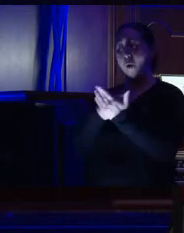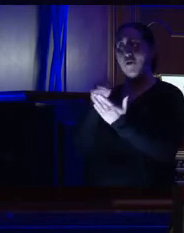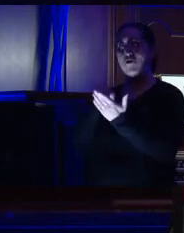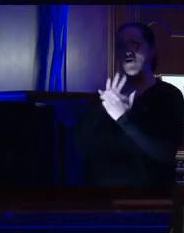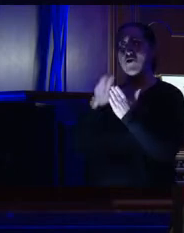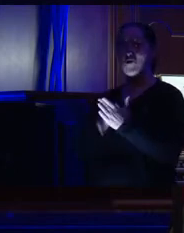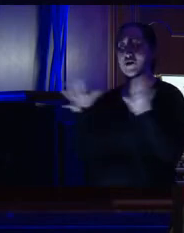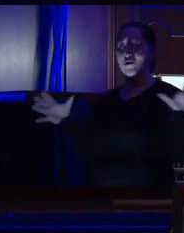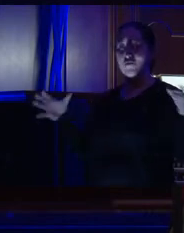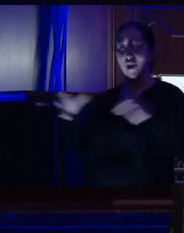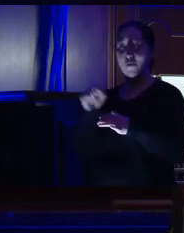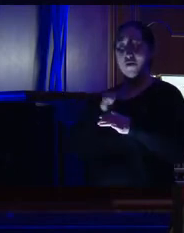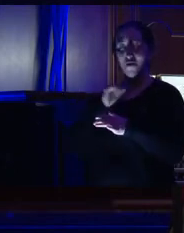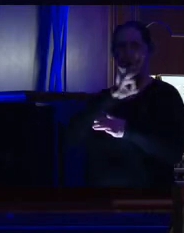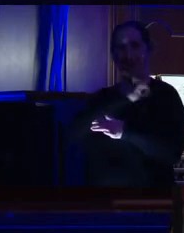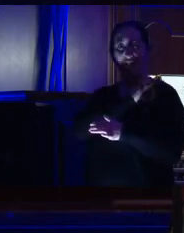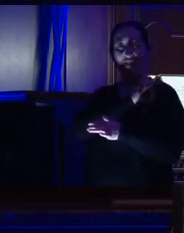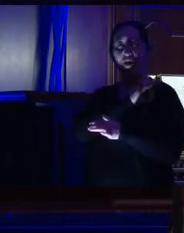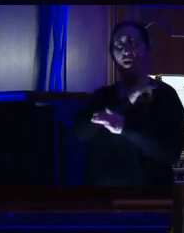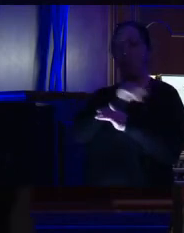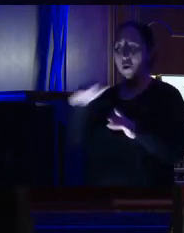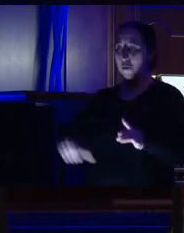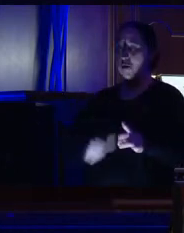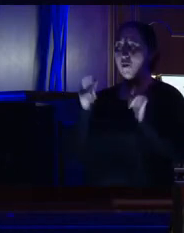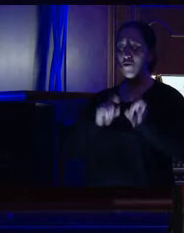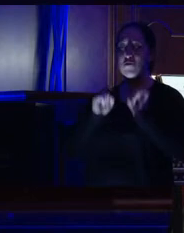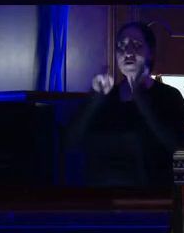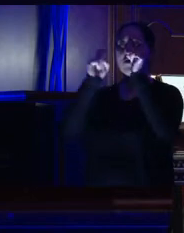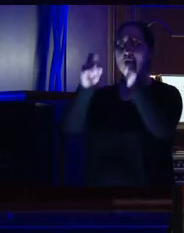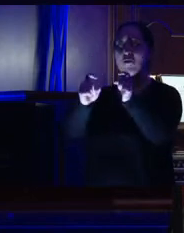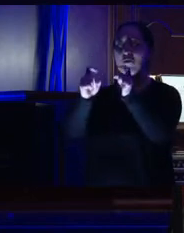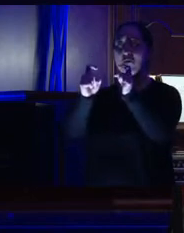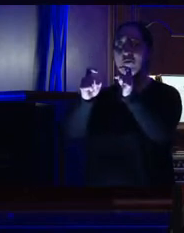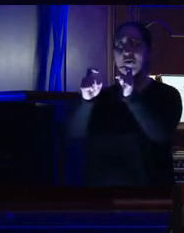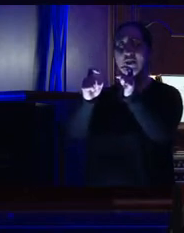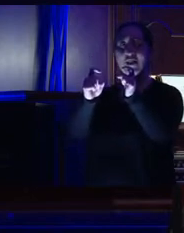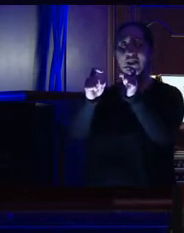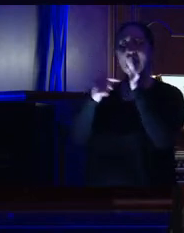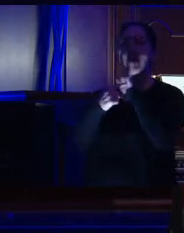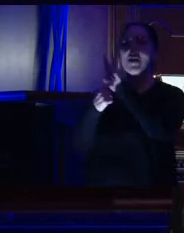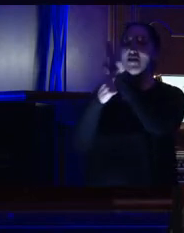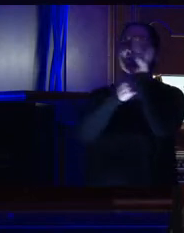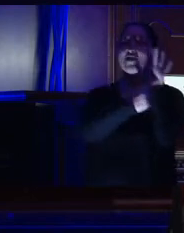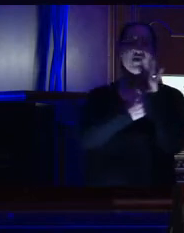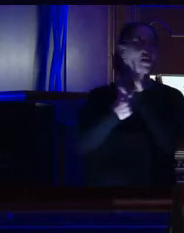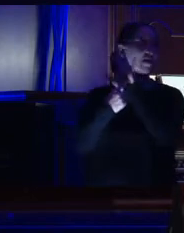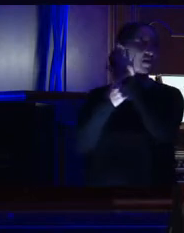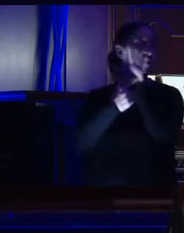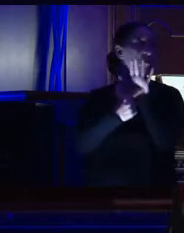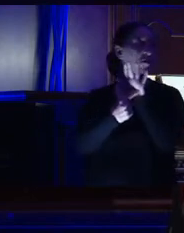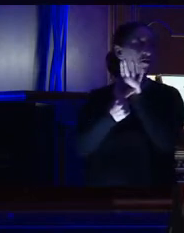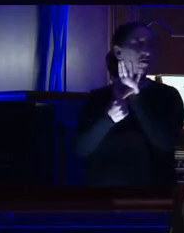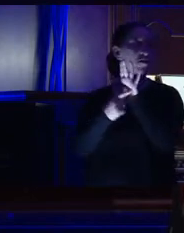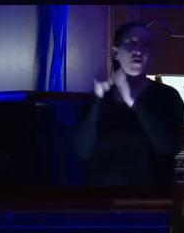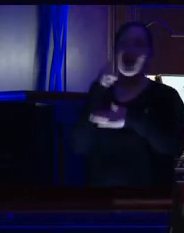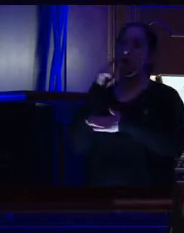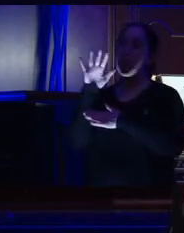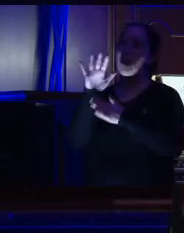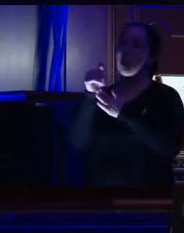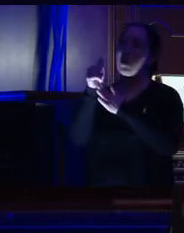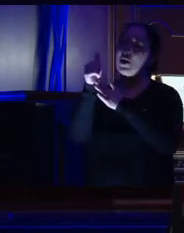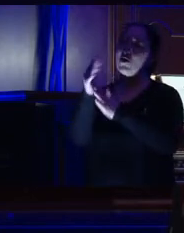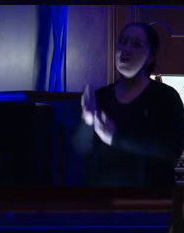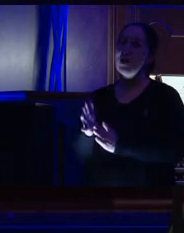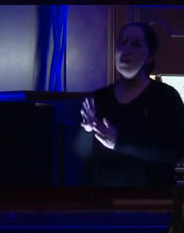with the faculty and staff, we are proud to present you with a gift that symbolizes our confidence in your leadership.